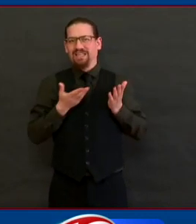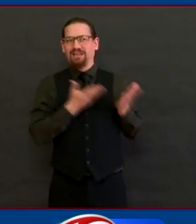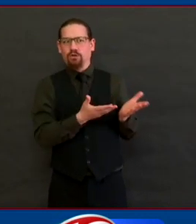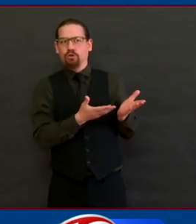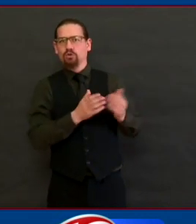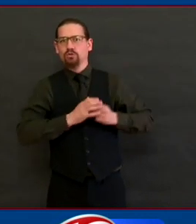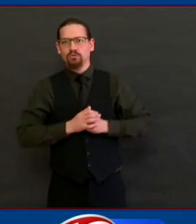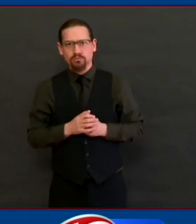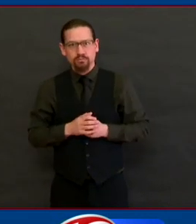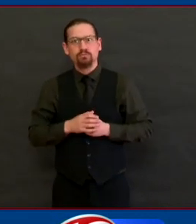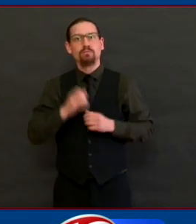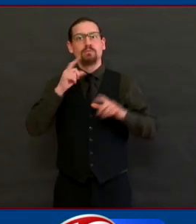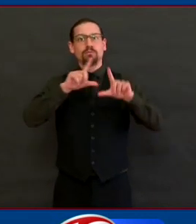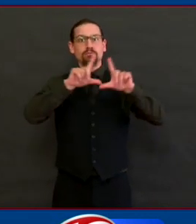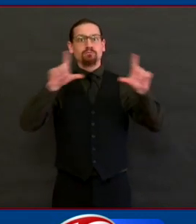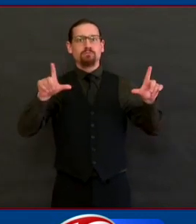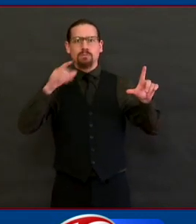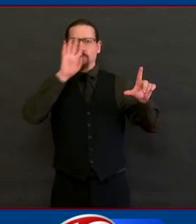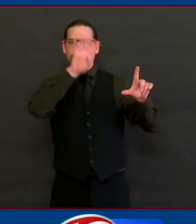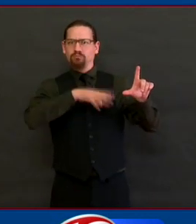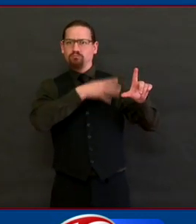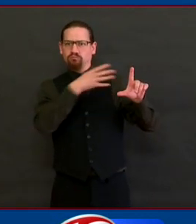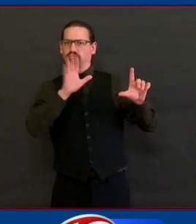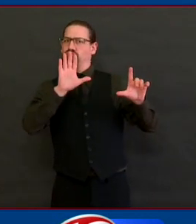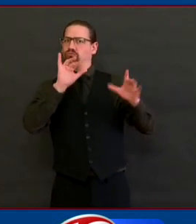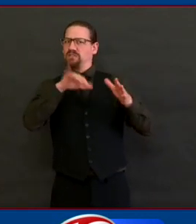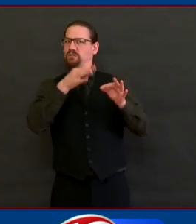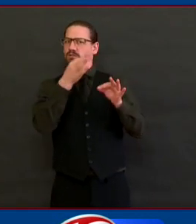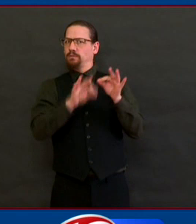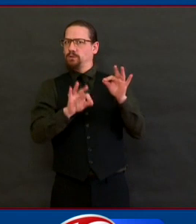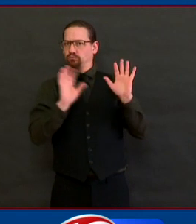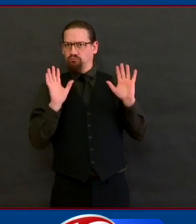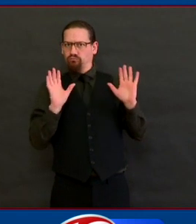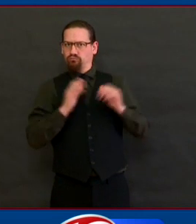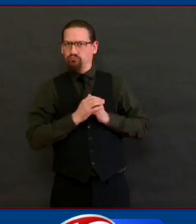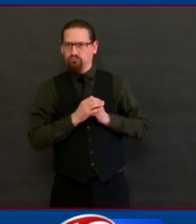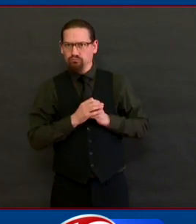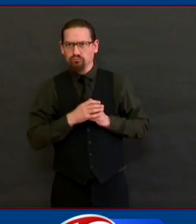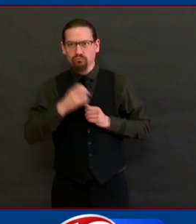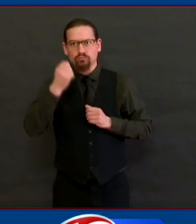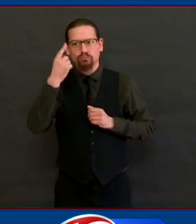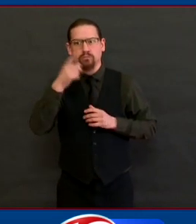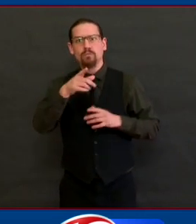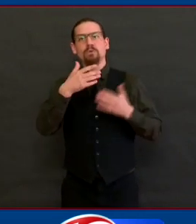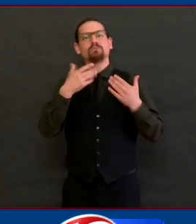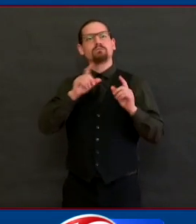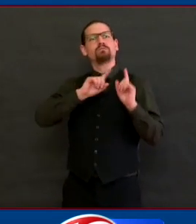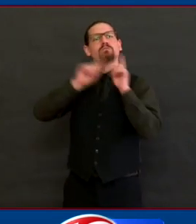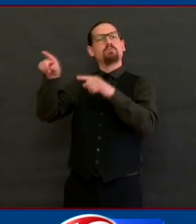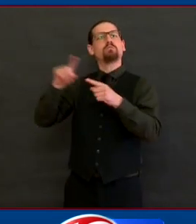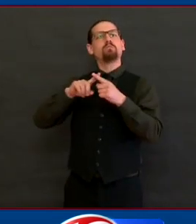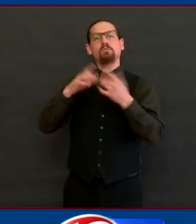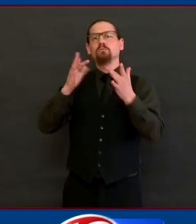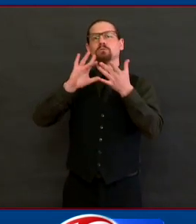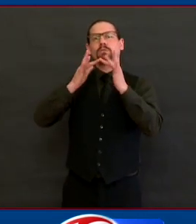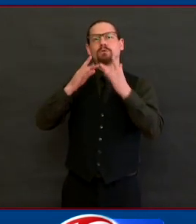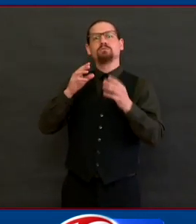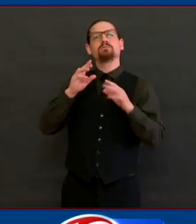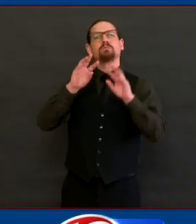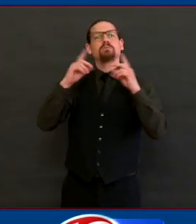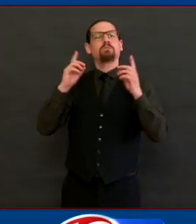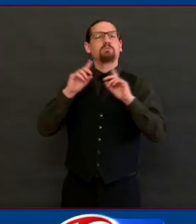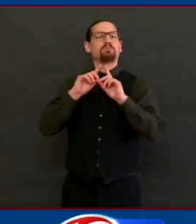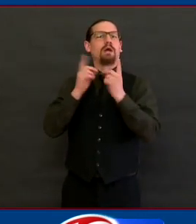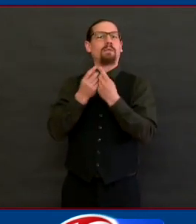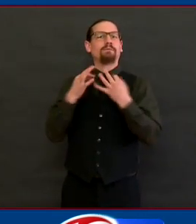basic data. If you go to the Department of Health's website under the section of data, you'll see a